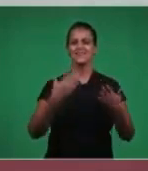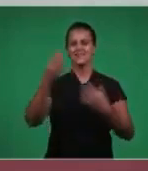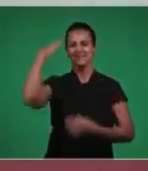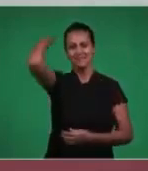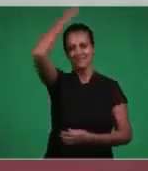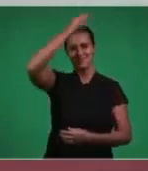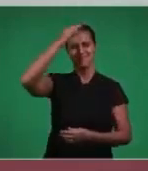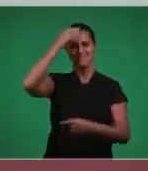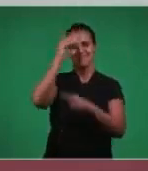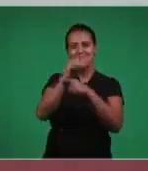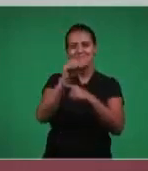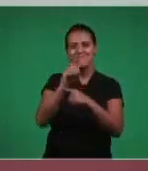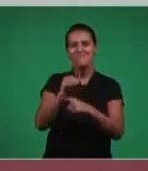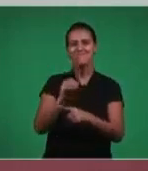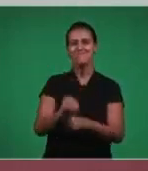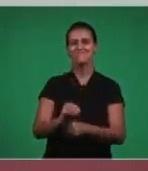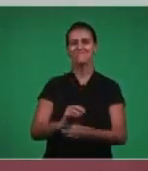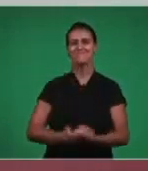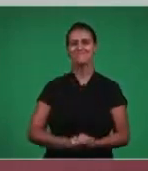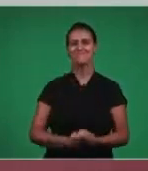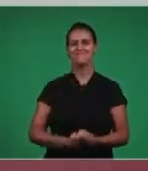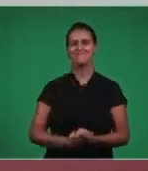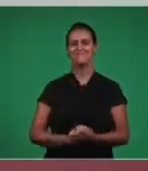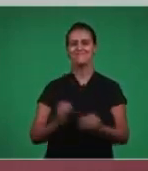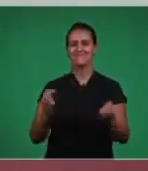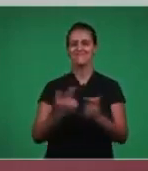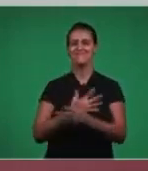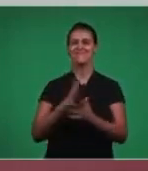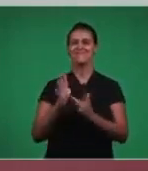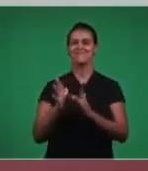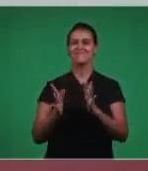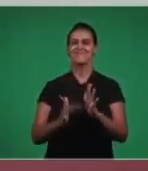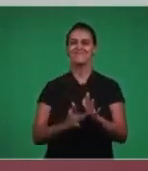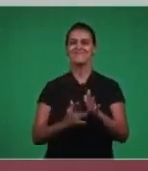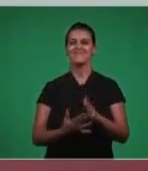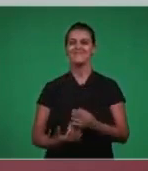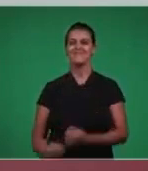be the name of the Lord. Bless you, Jesus.